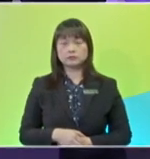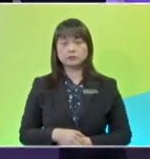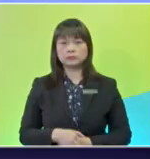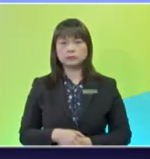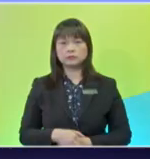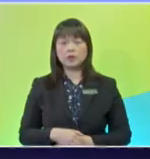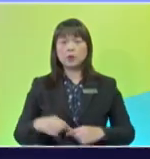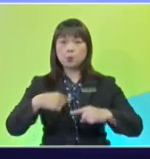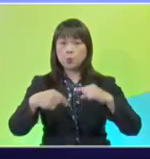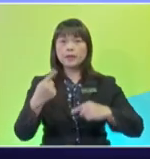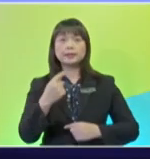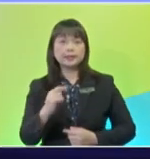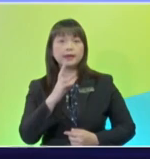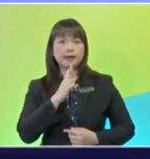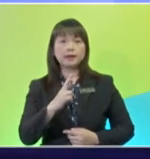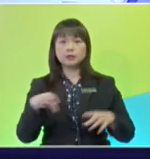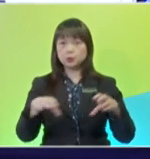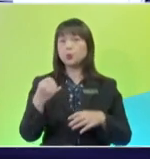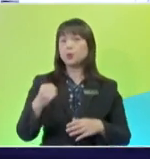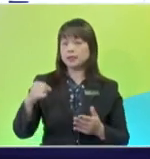So when they are doing this together,